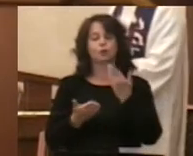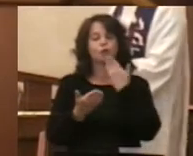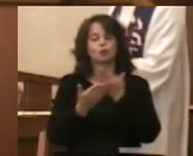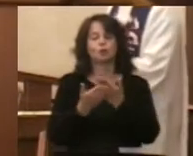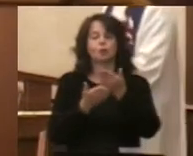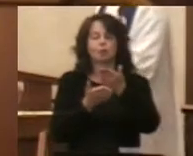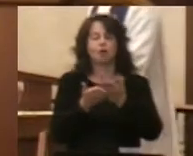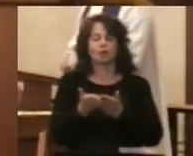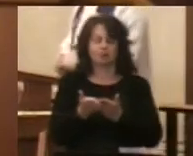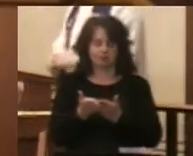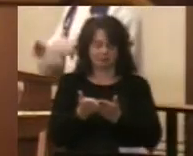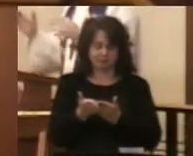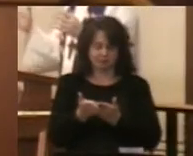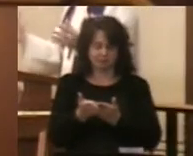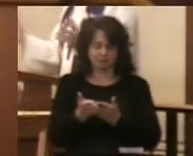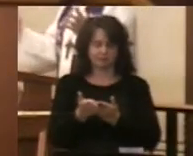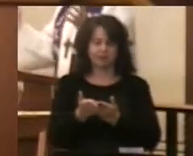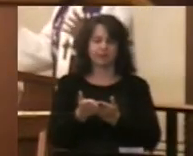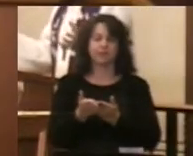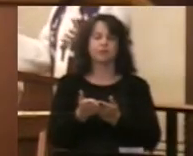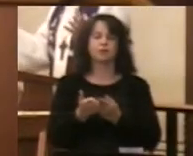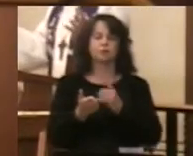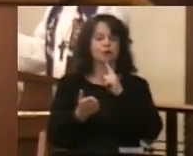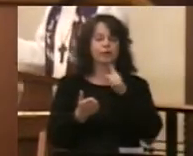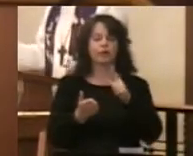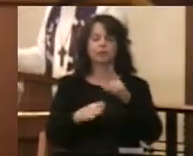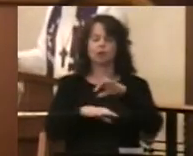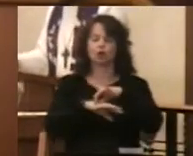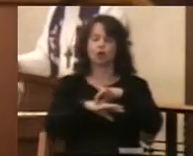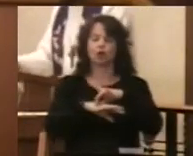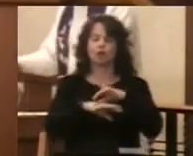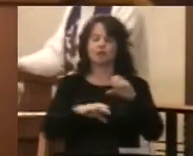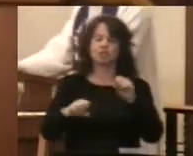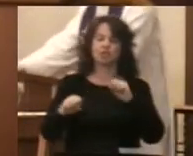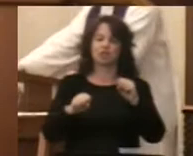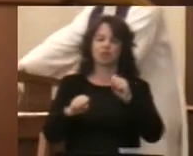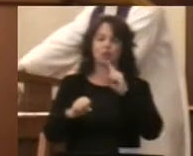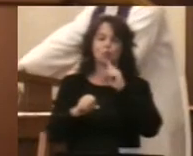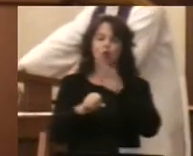brings in this long book, and it is an earth-shaking promise.